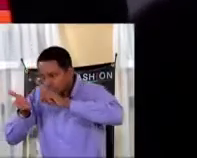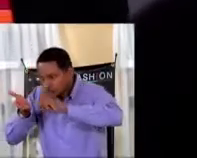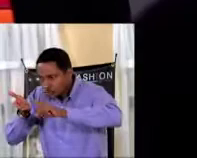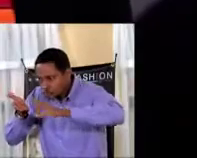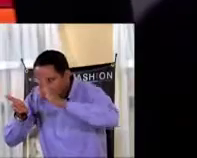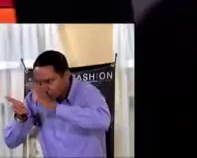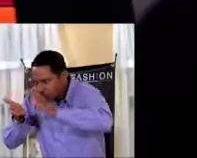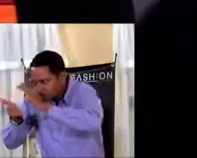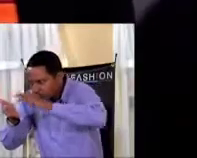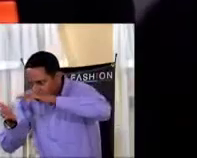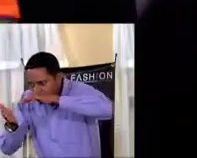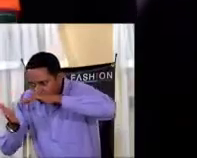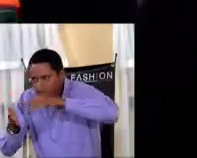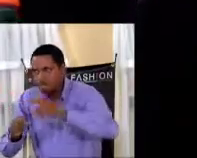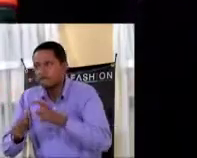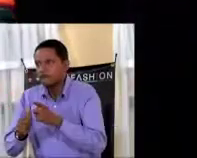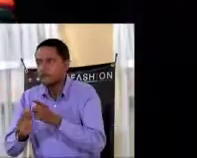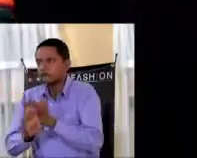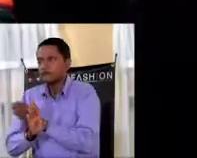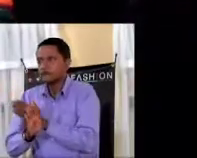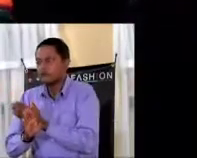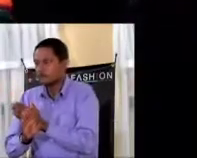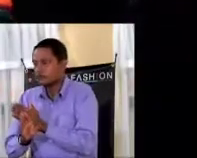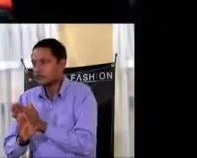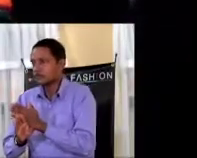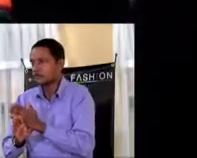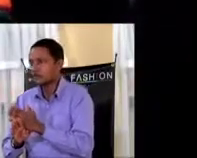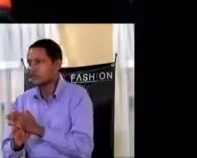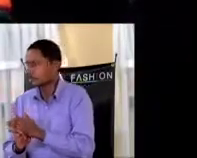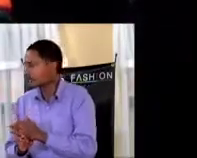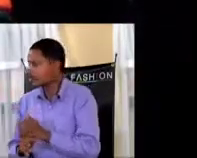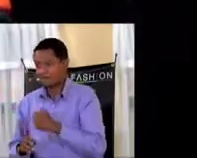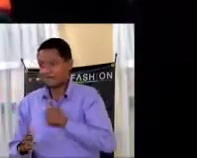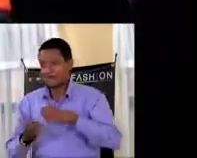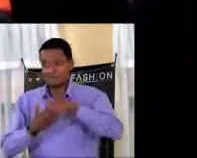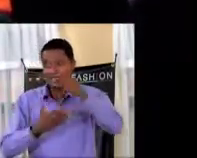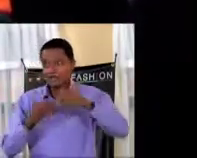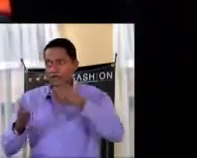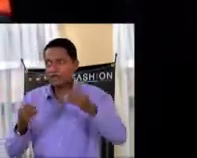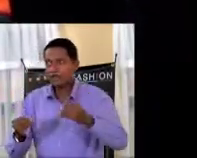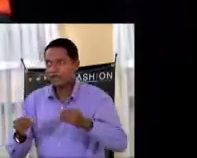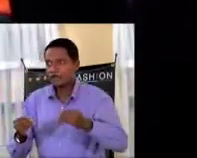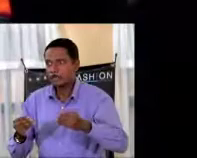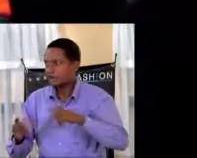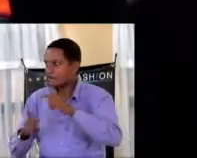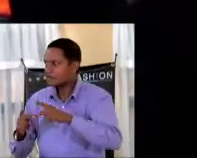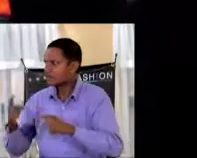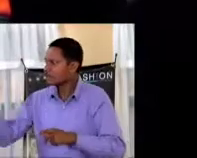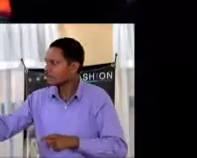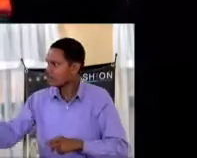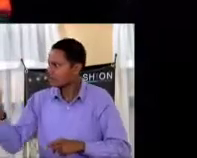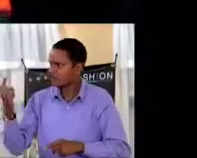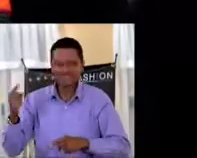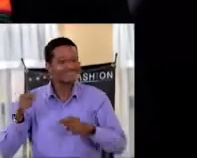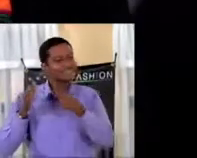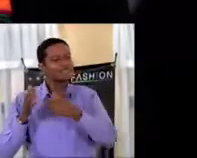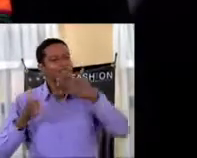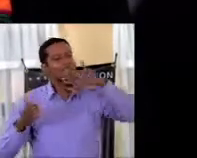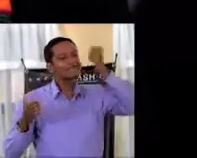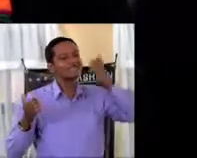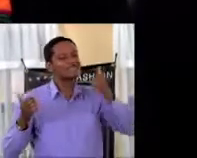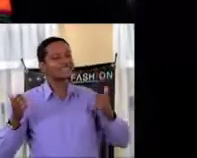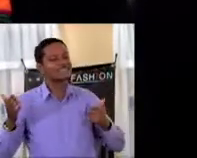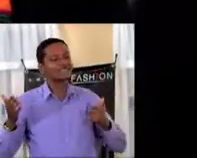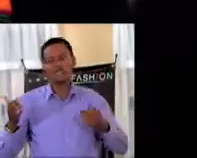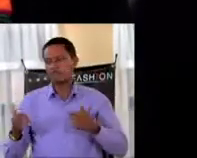buyer, I am bored with hearing you come in to tell me this is better quality than this. Now, I